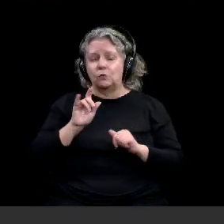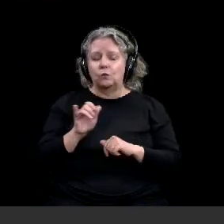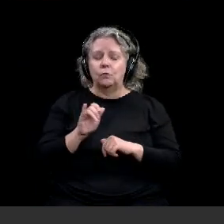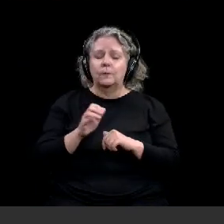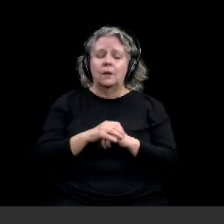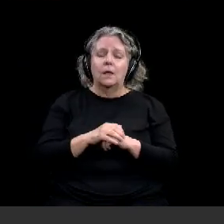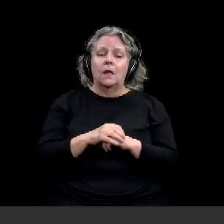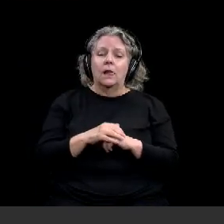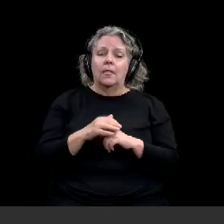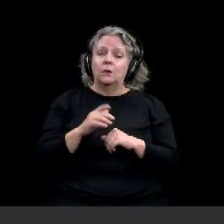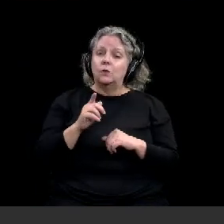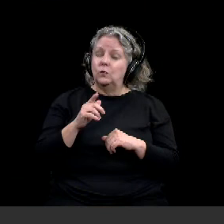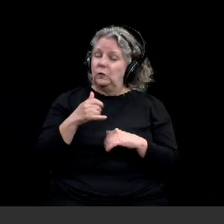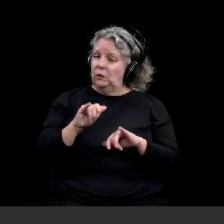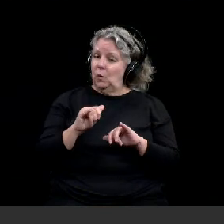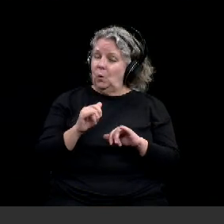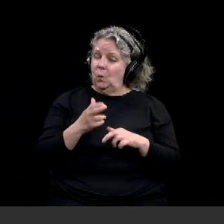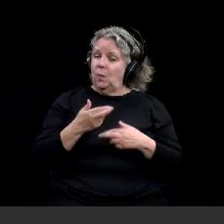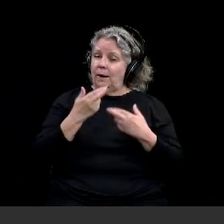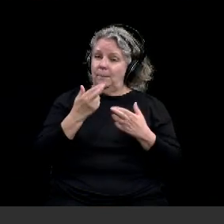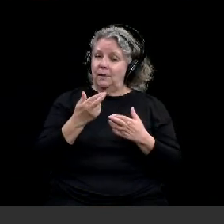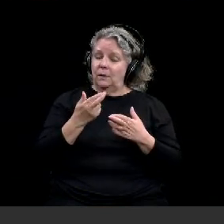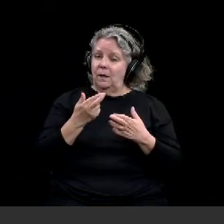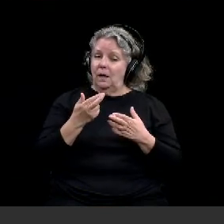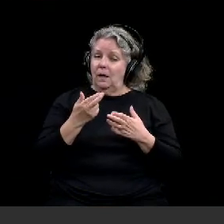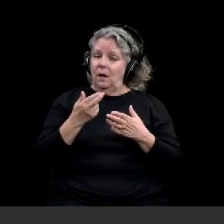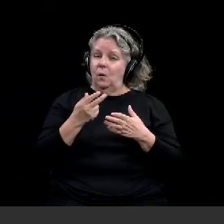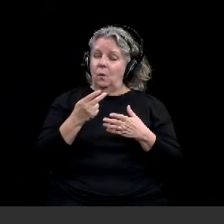or are you not recommending double masking it at all?